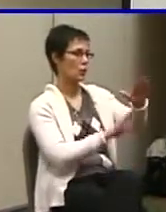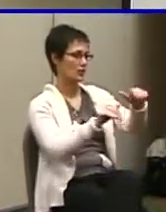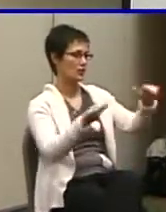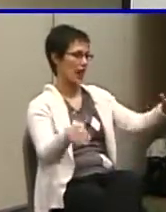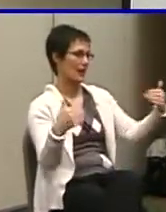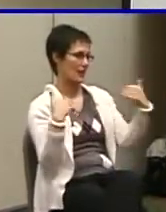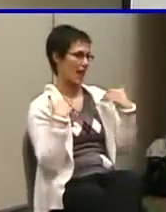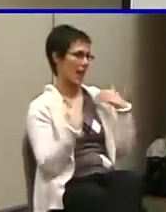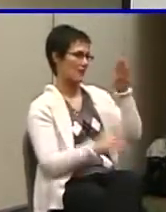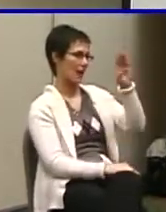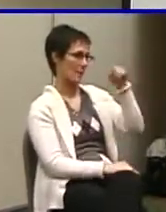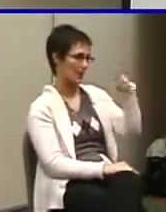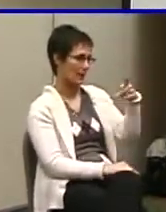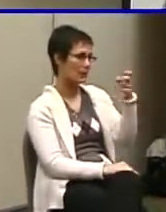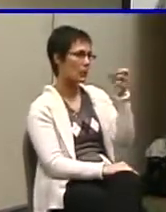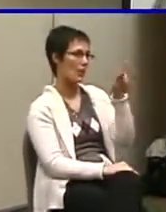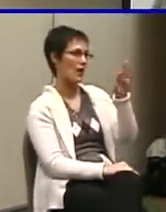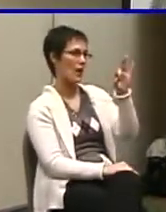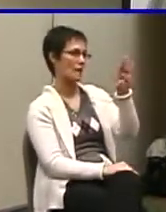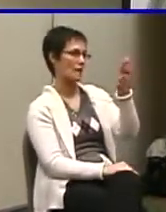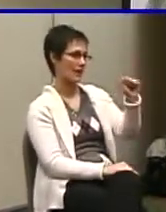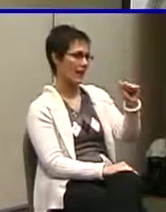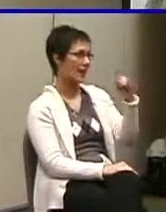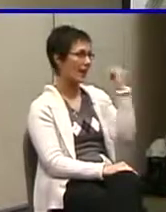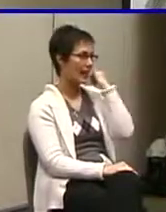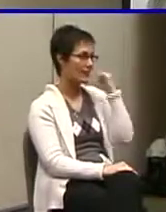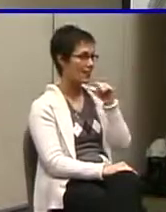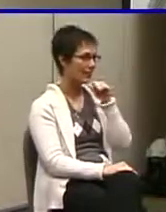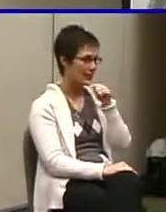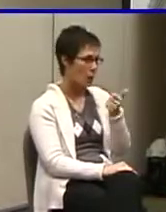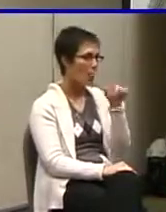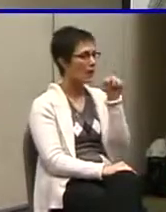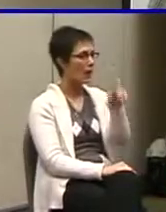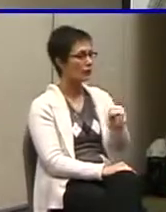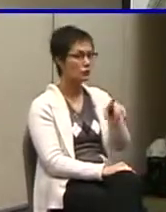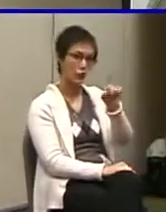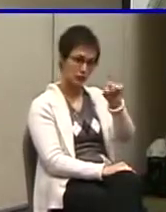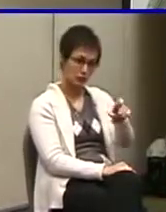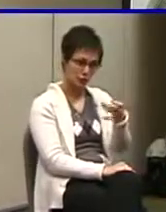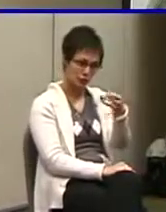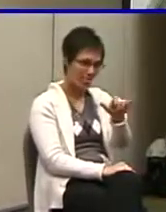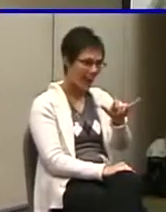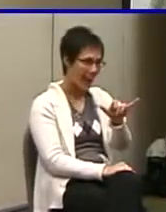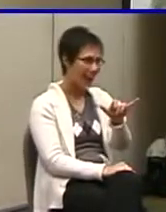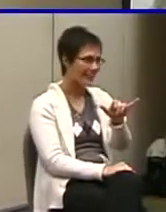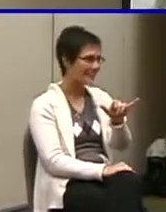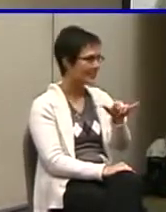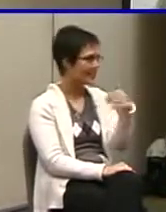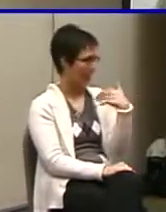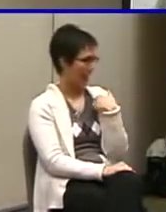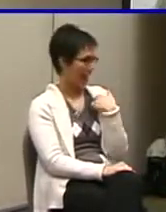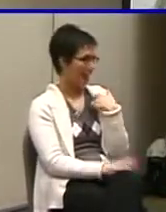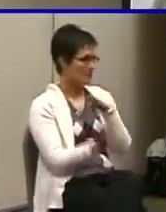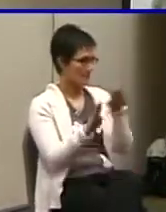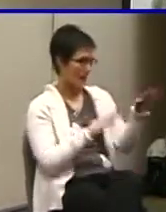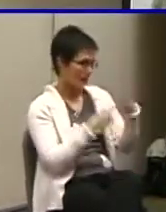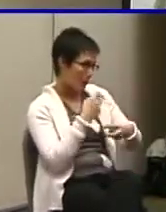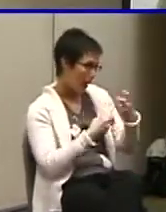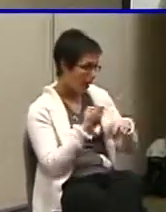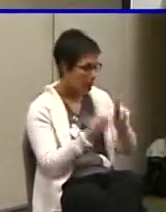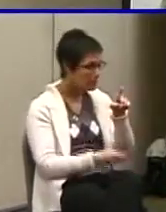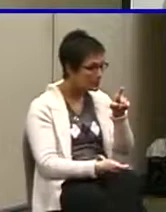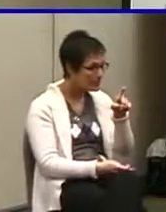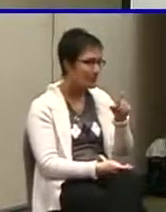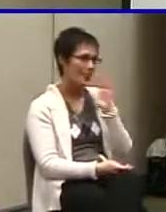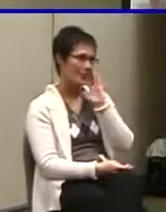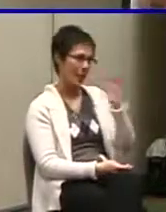an FBA? If they don't, they'll say, should they? Does your child have behavior problems? Okay. What they're going to